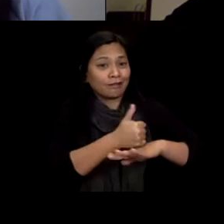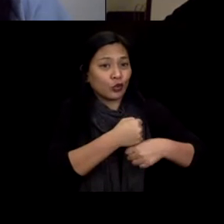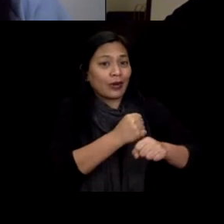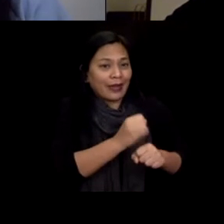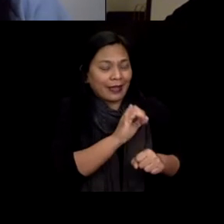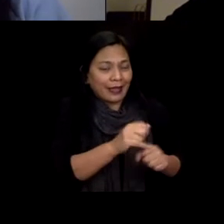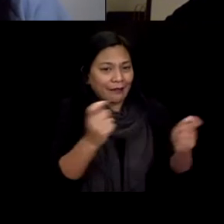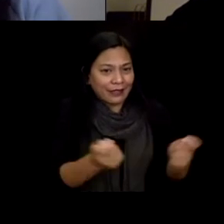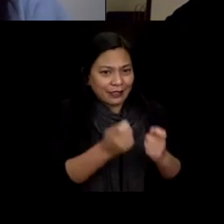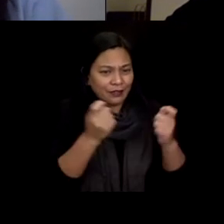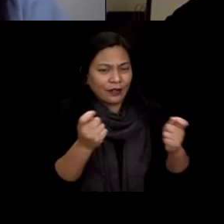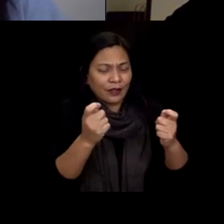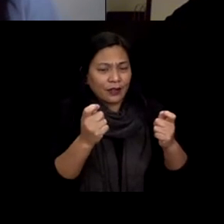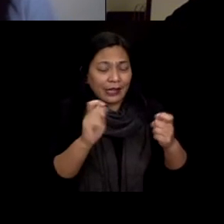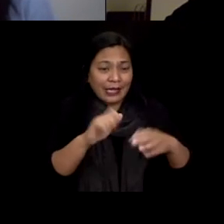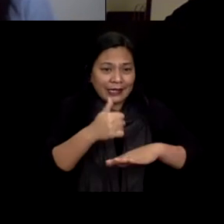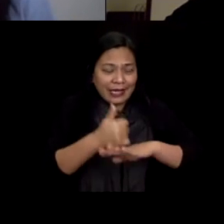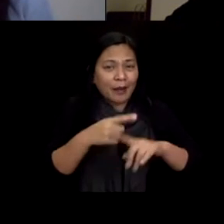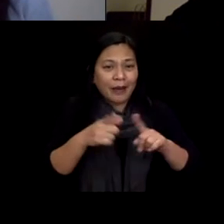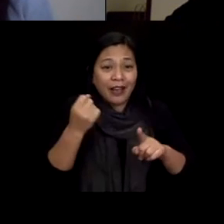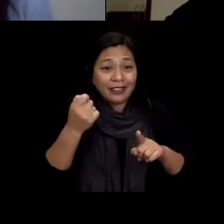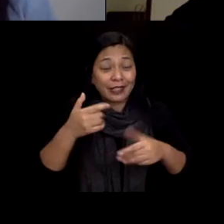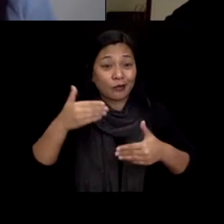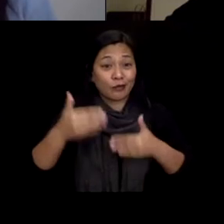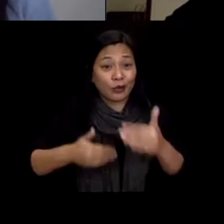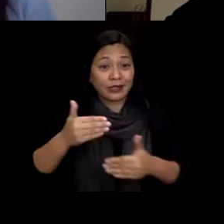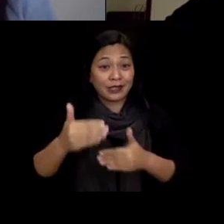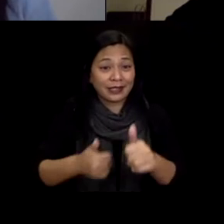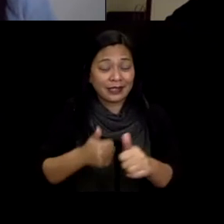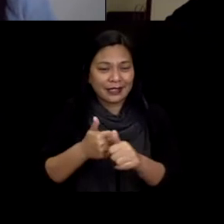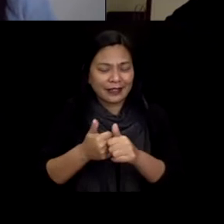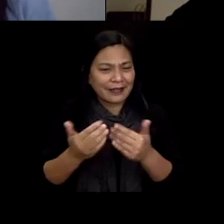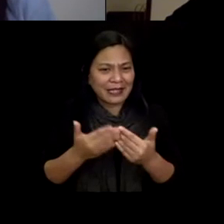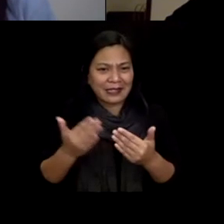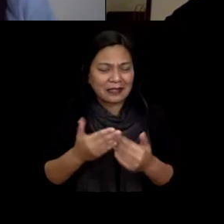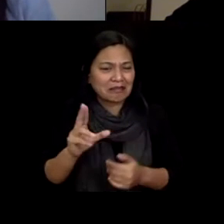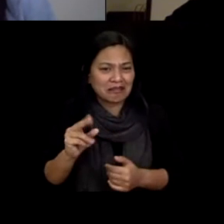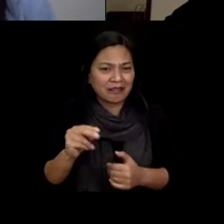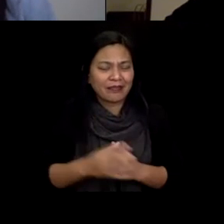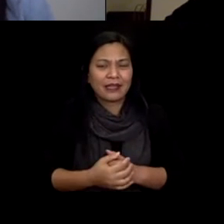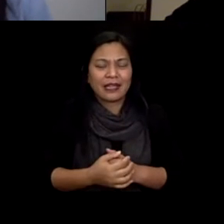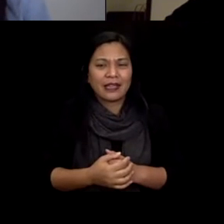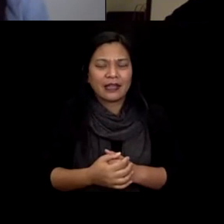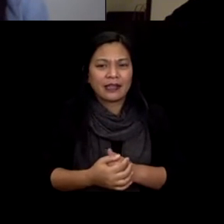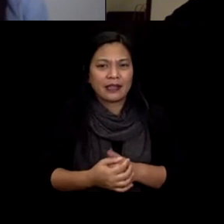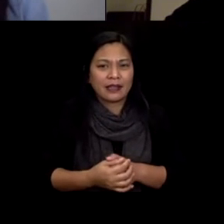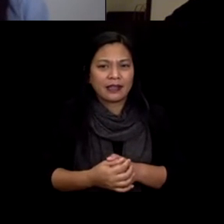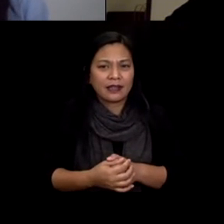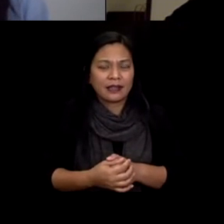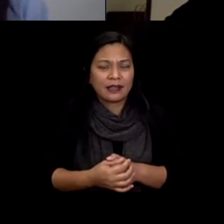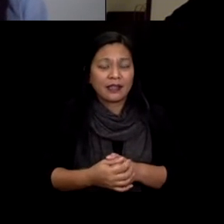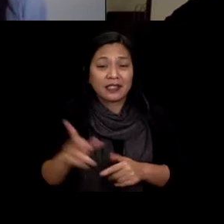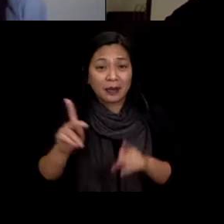like, it's not easy, right? It's like to get people to want to make time and or pay money